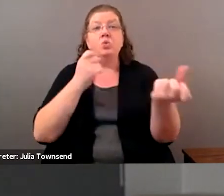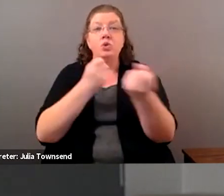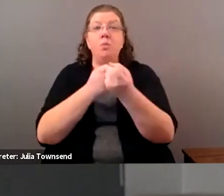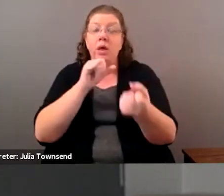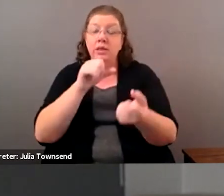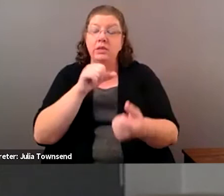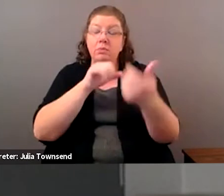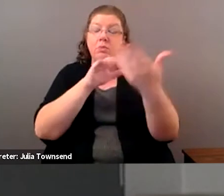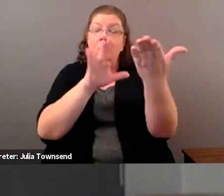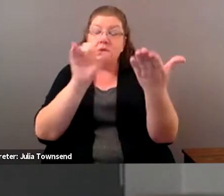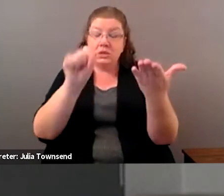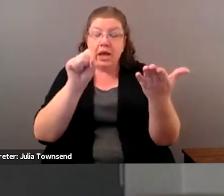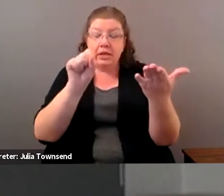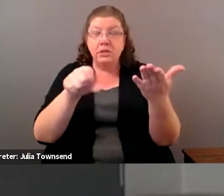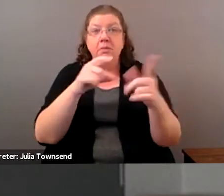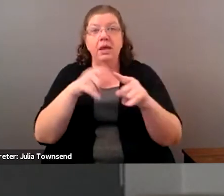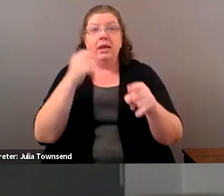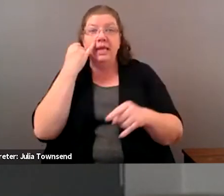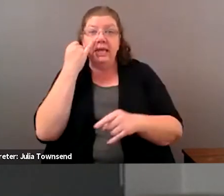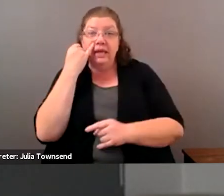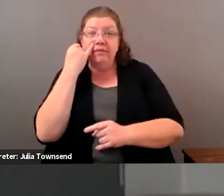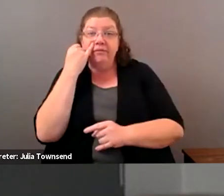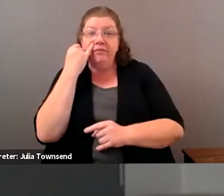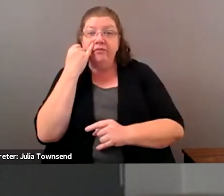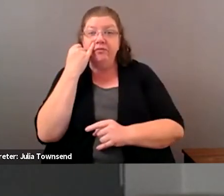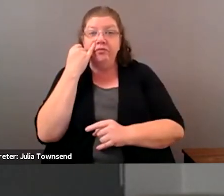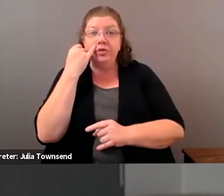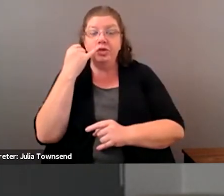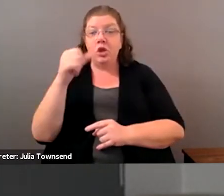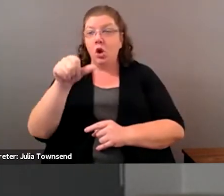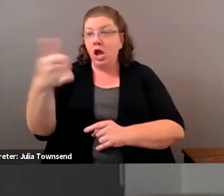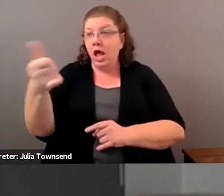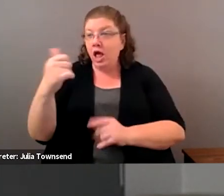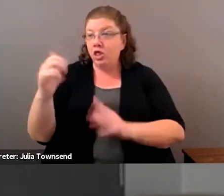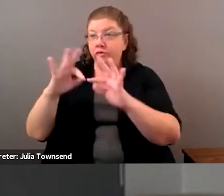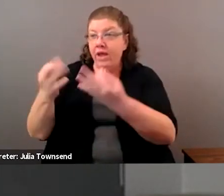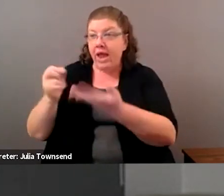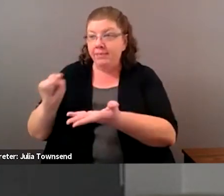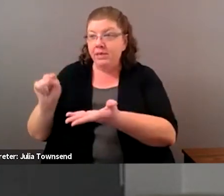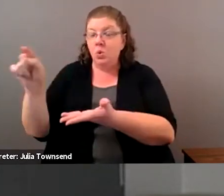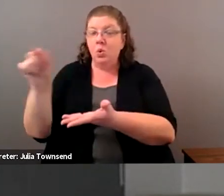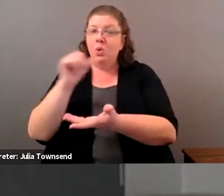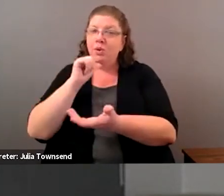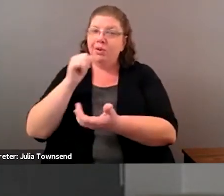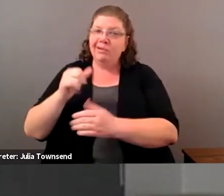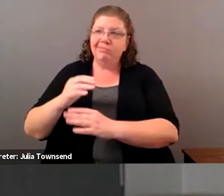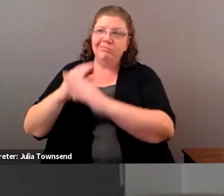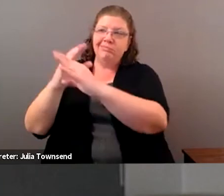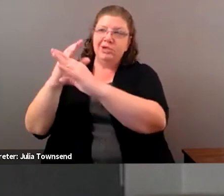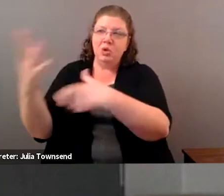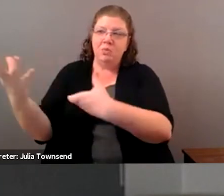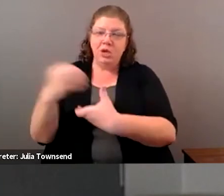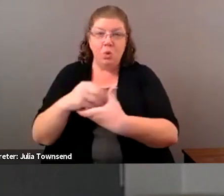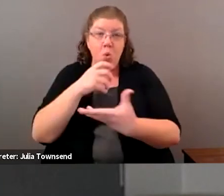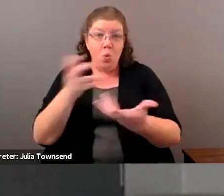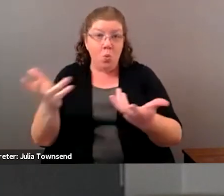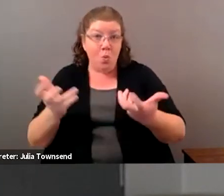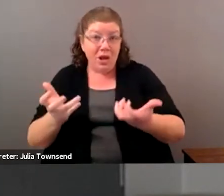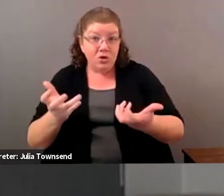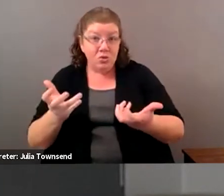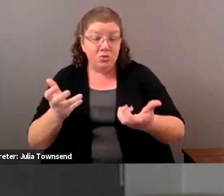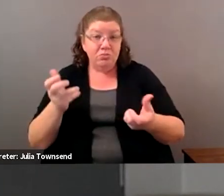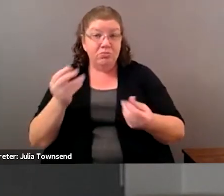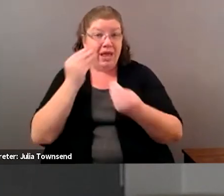if it does seem as though there are other families that are not allowed to participate, if that could be shared